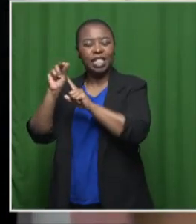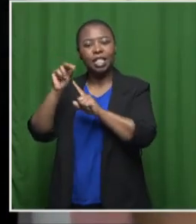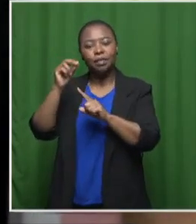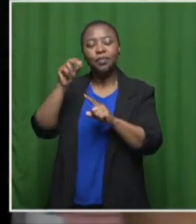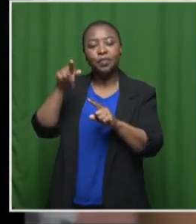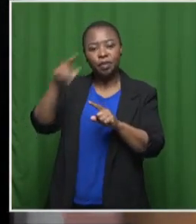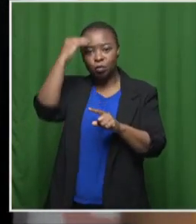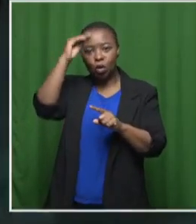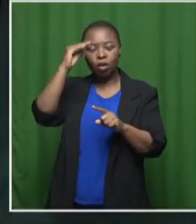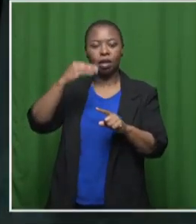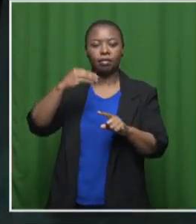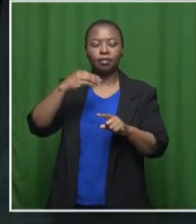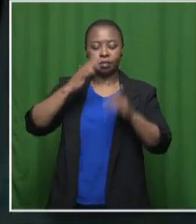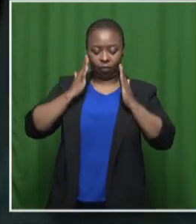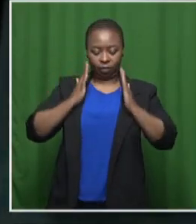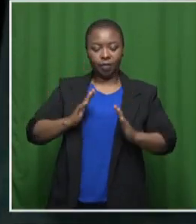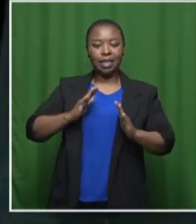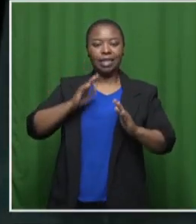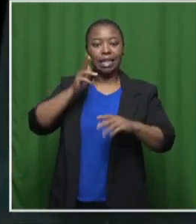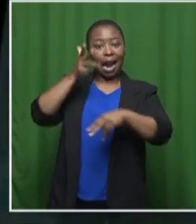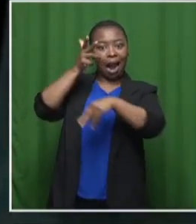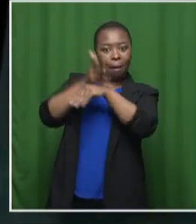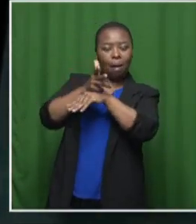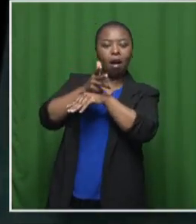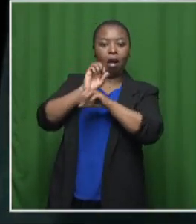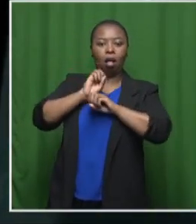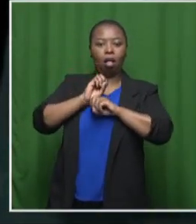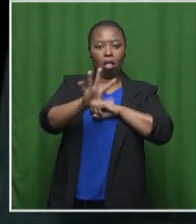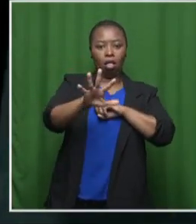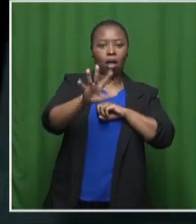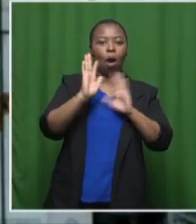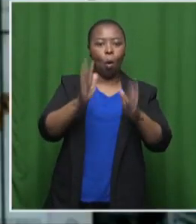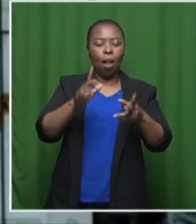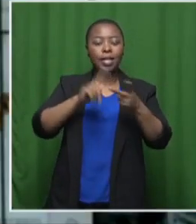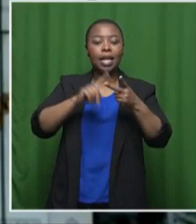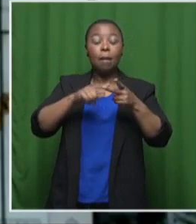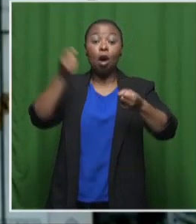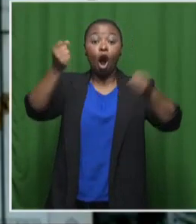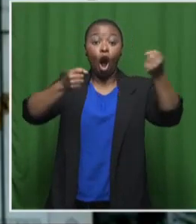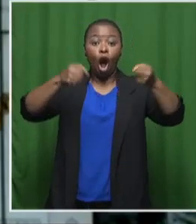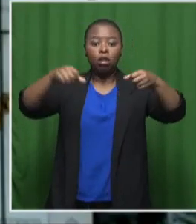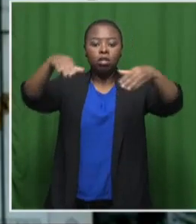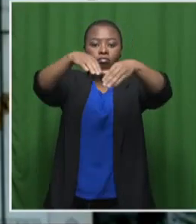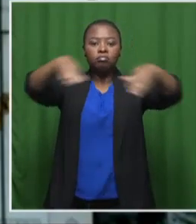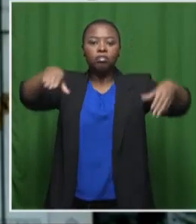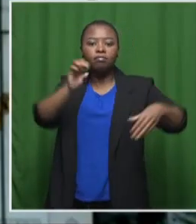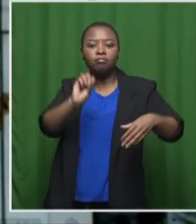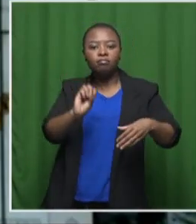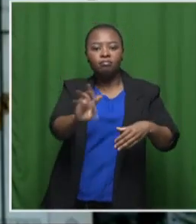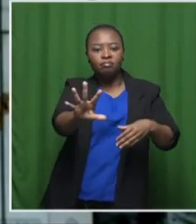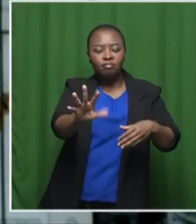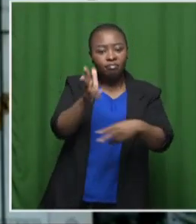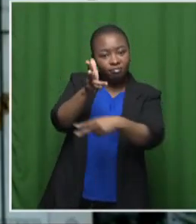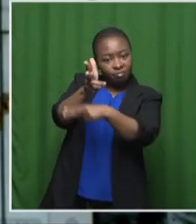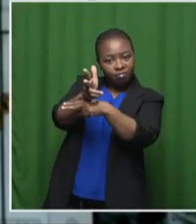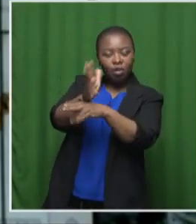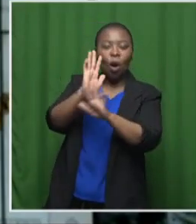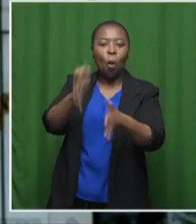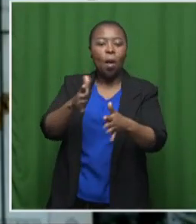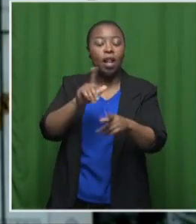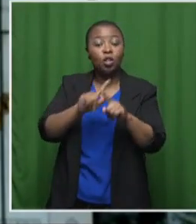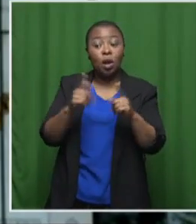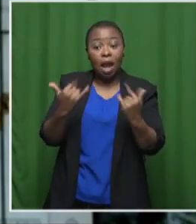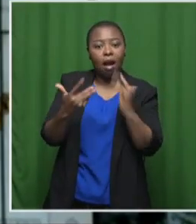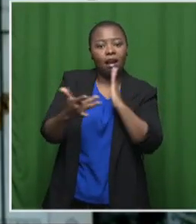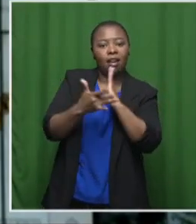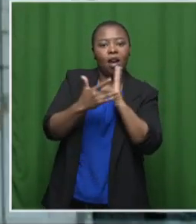equipped with body cams, while about 300 vehicles will be fitted with dashcams. The new technology will go hand in hand with existing